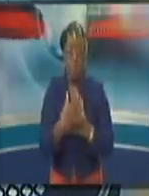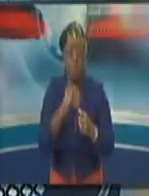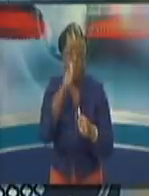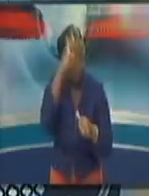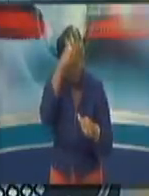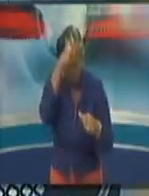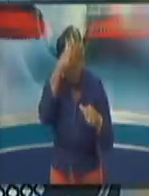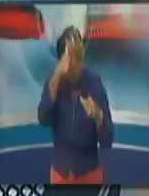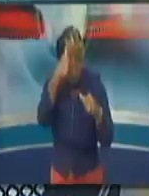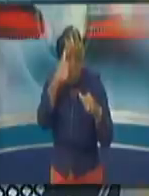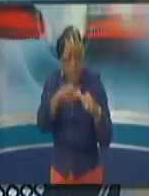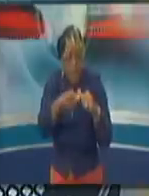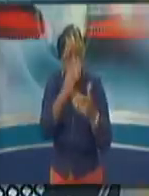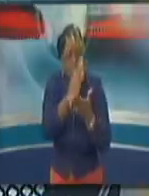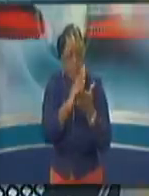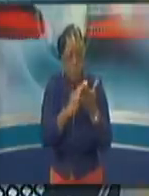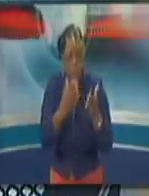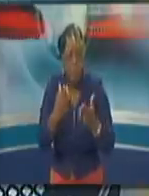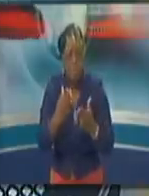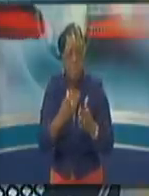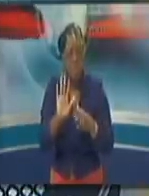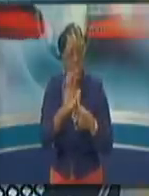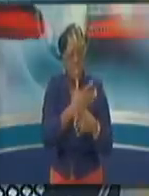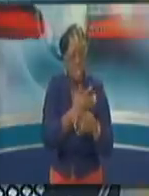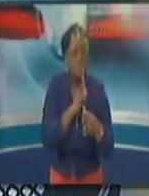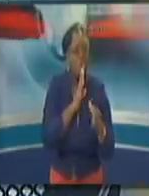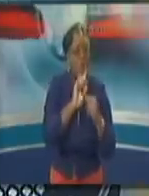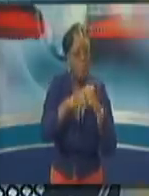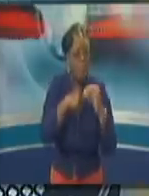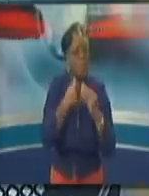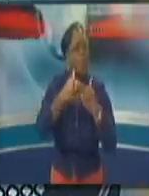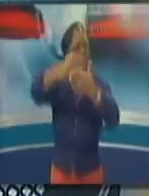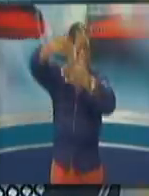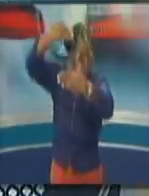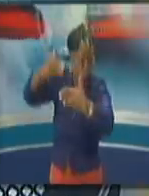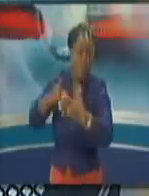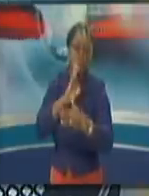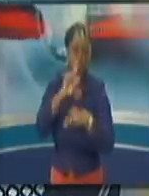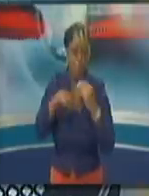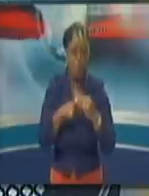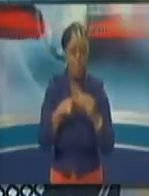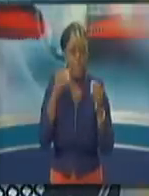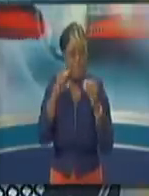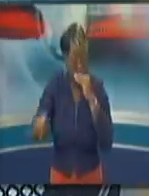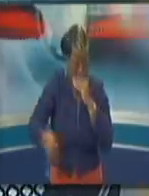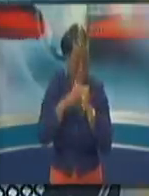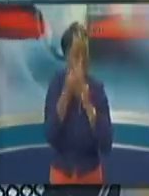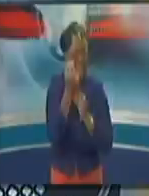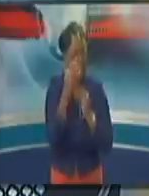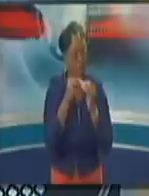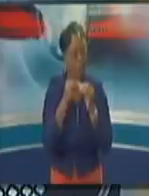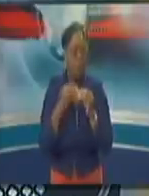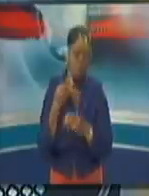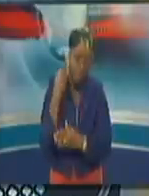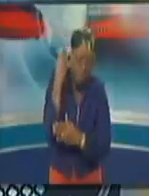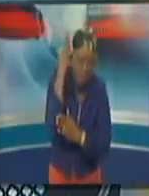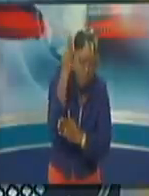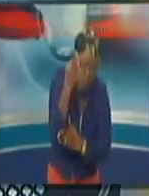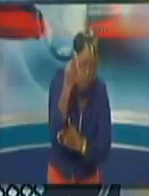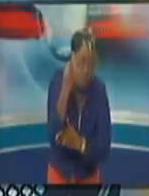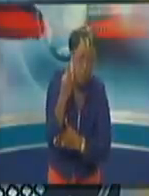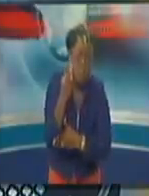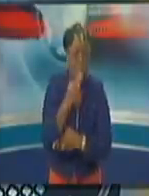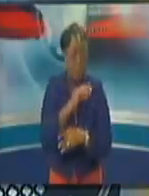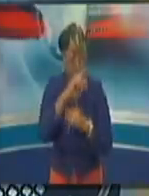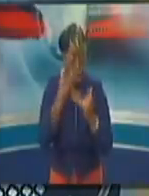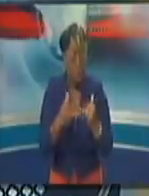remind you of some of the things that I've shared in the past and share a few more things that I hope would be helpful towards you as you stay at